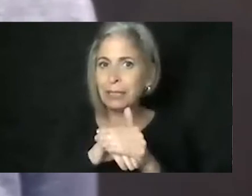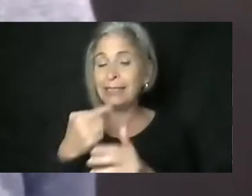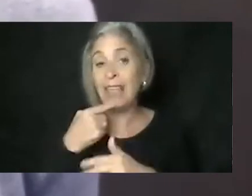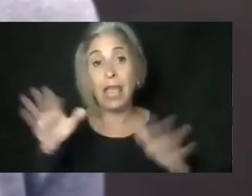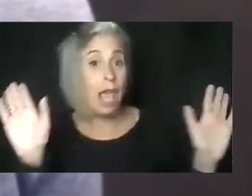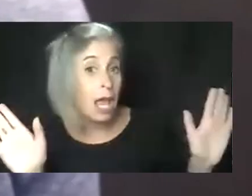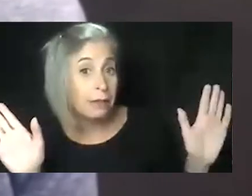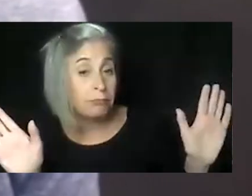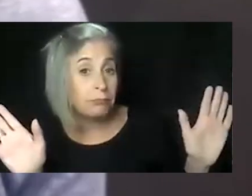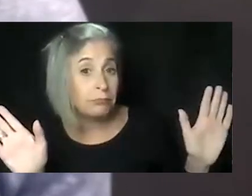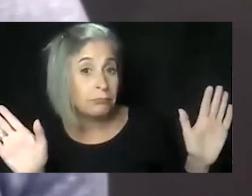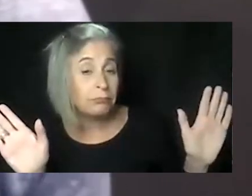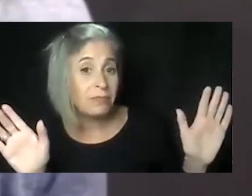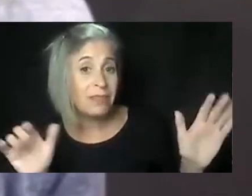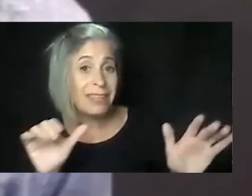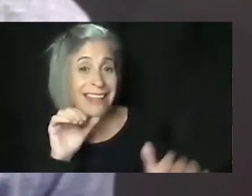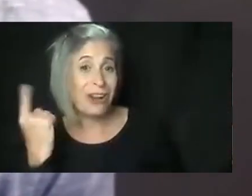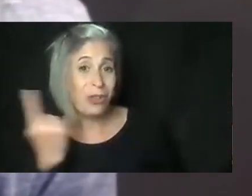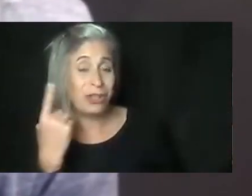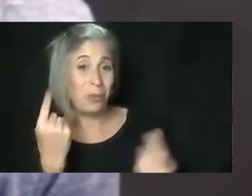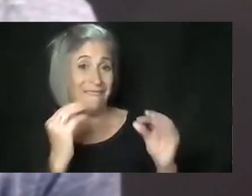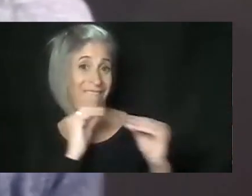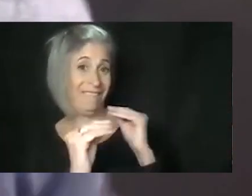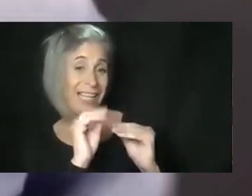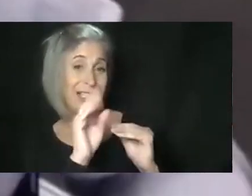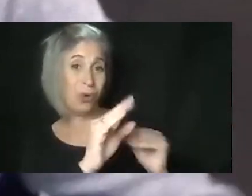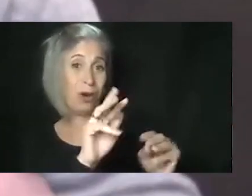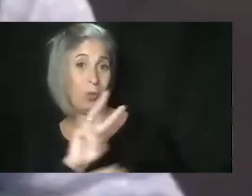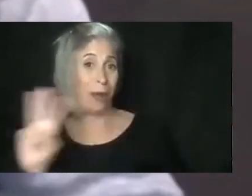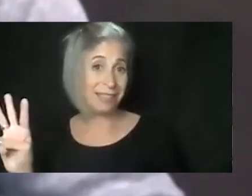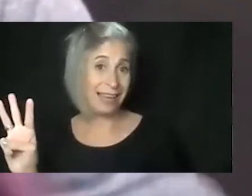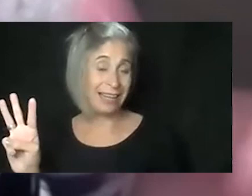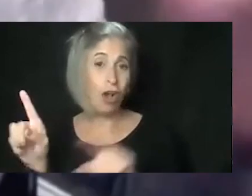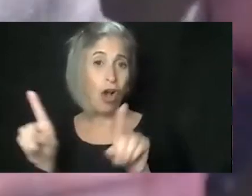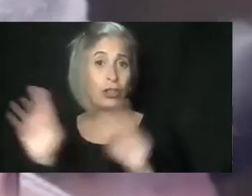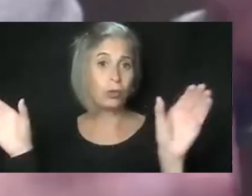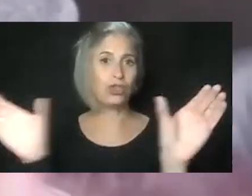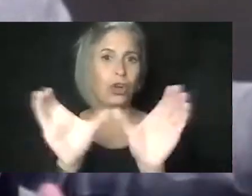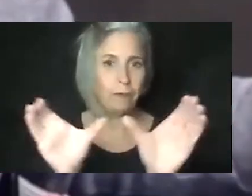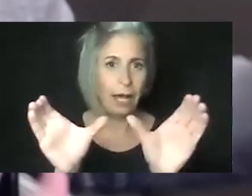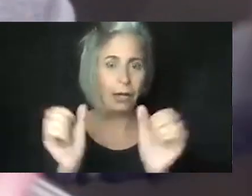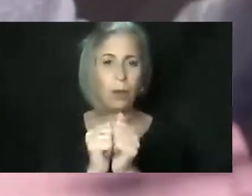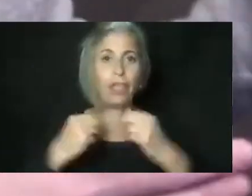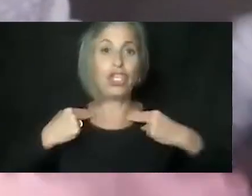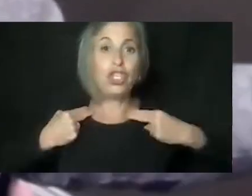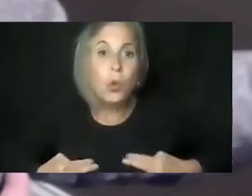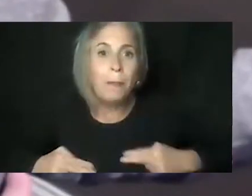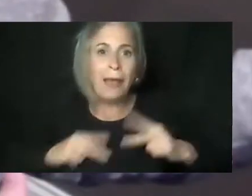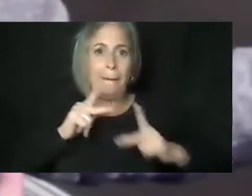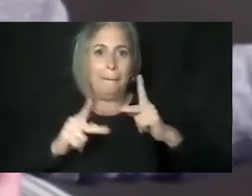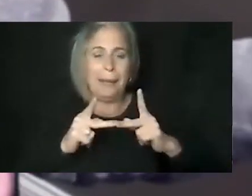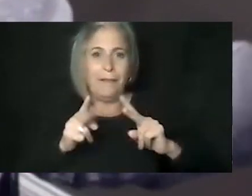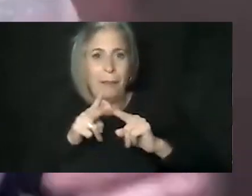not only do we fix the digital accessibility of your website, but we also certify it with people, with humans from our